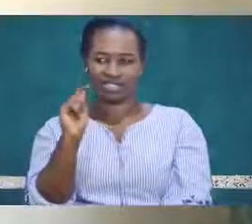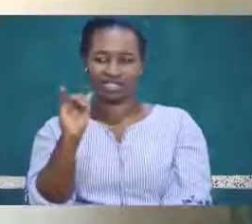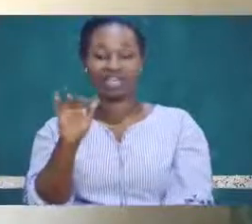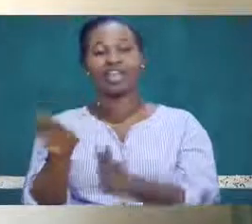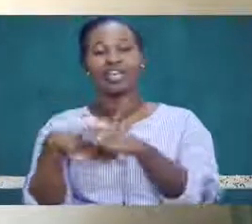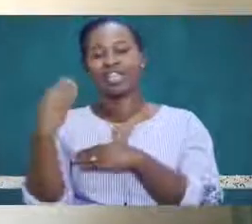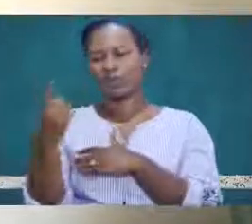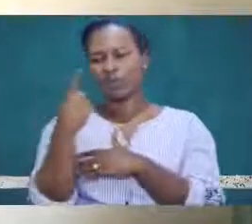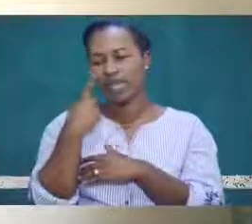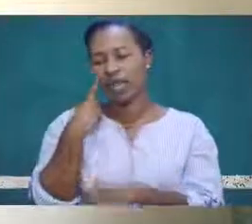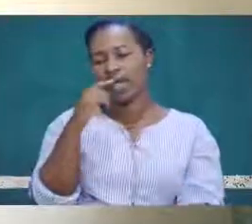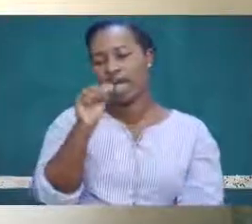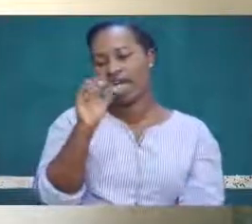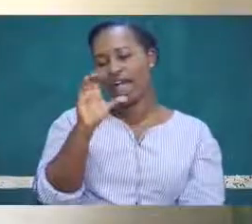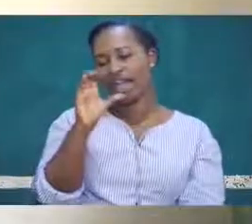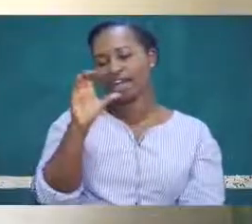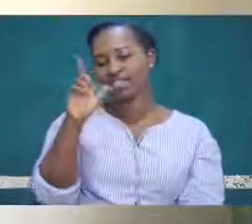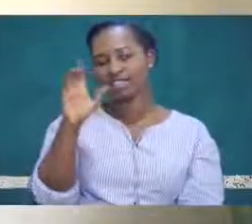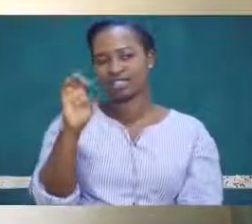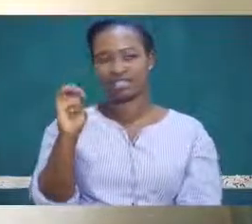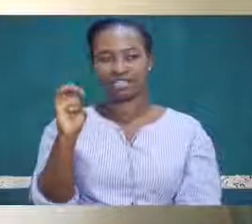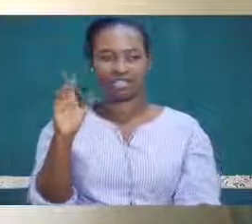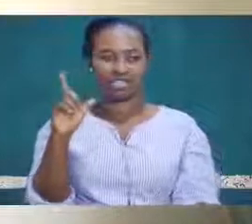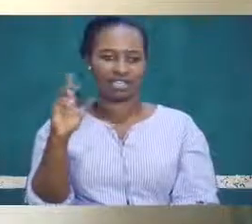at acceleration after we have seen this